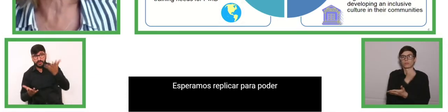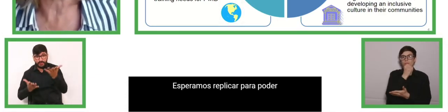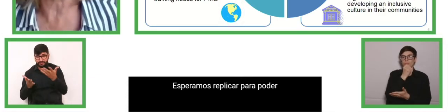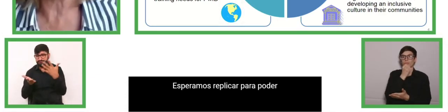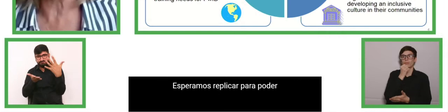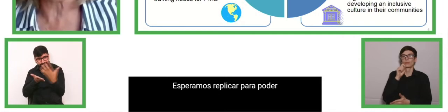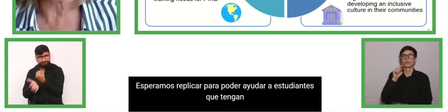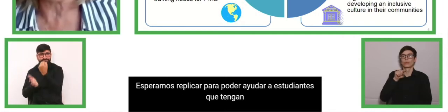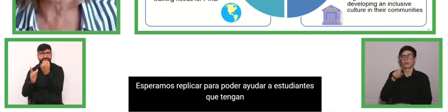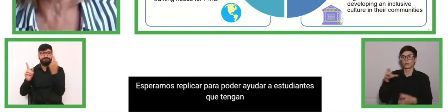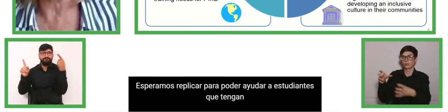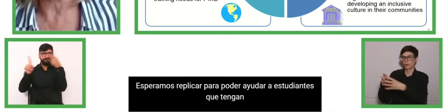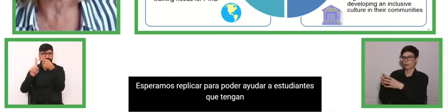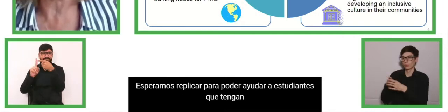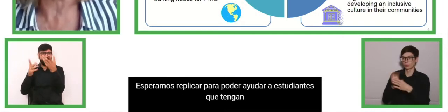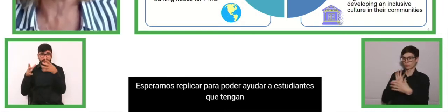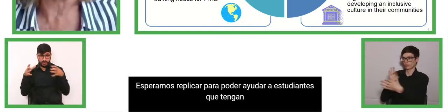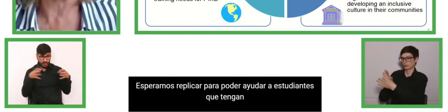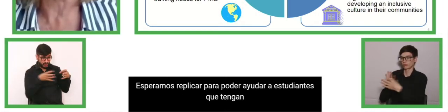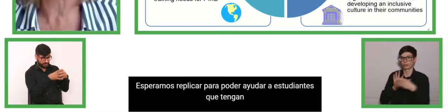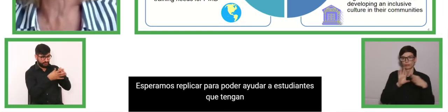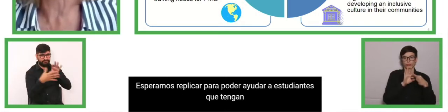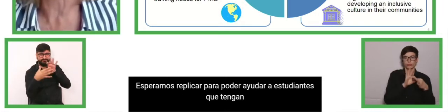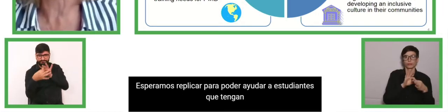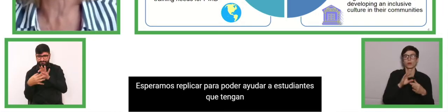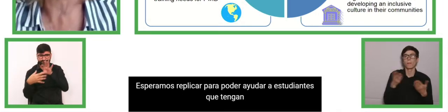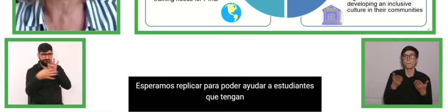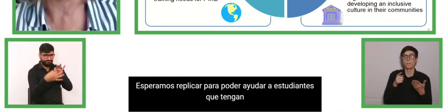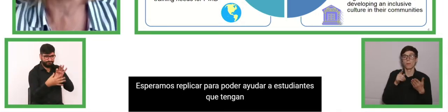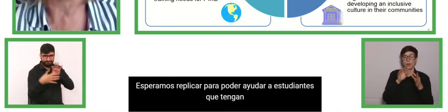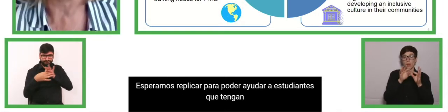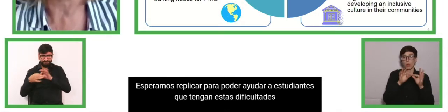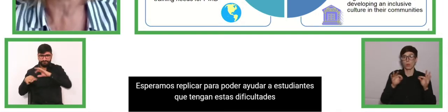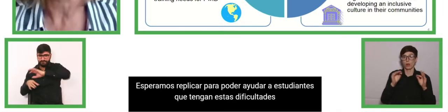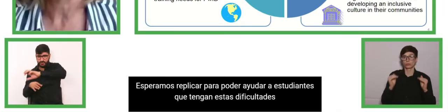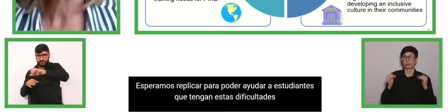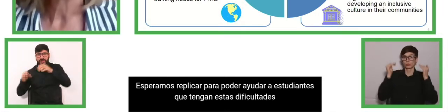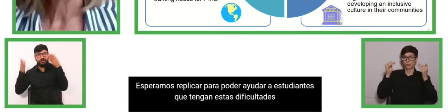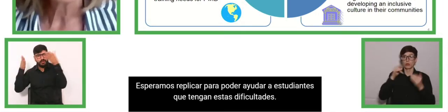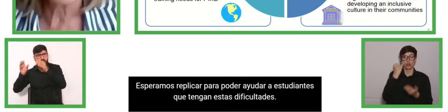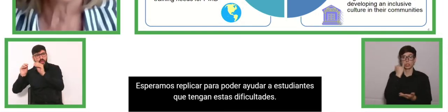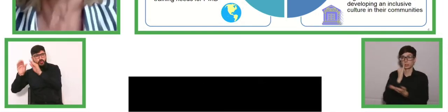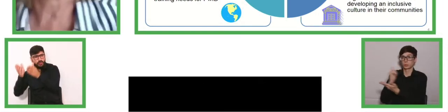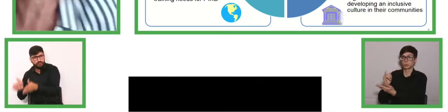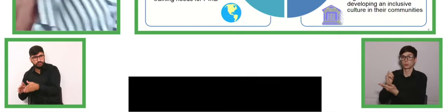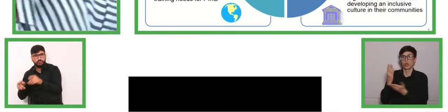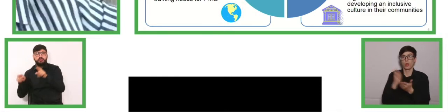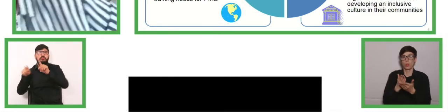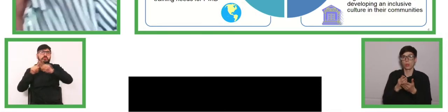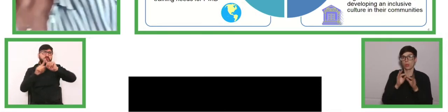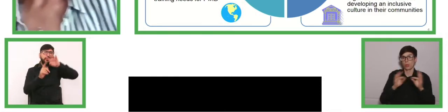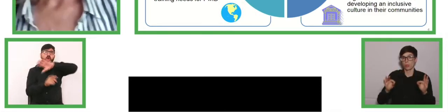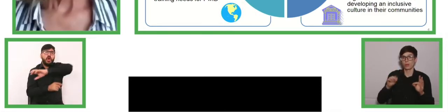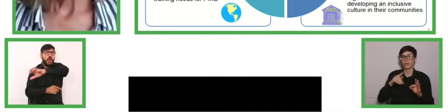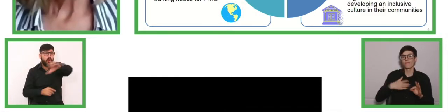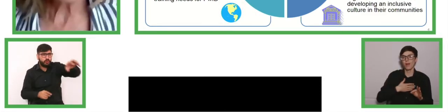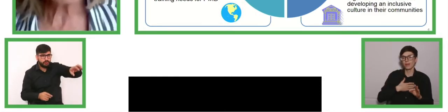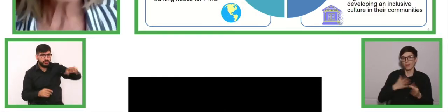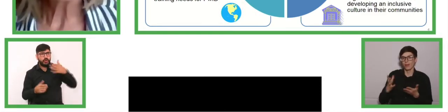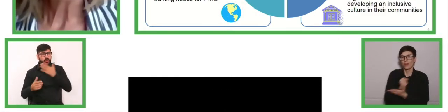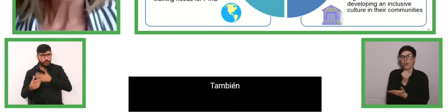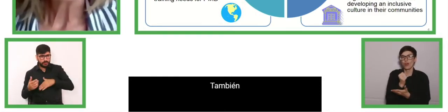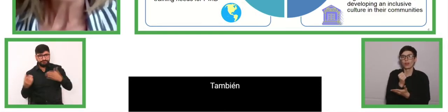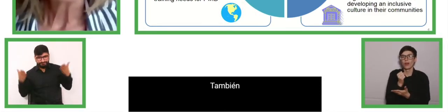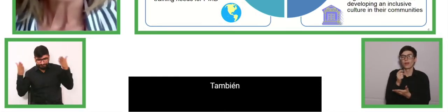organizations that aims to develop an inclusive culture in their communities. Next, please.